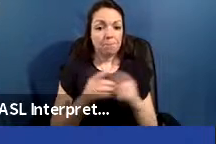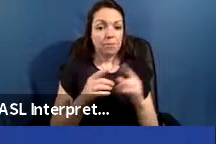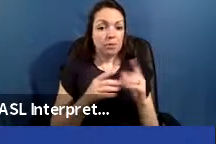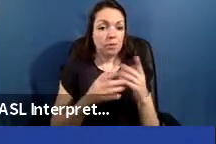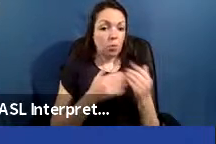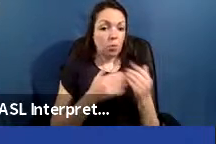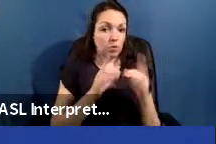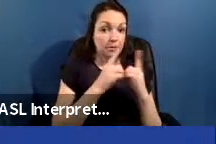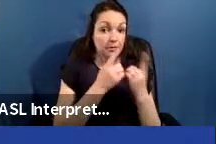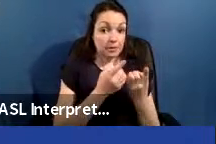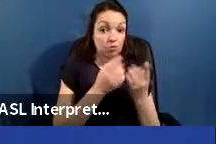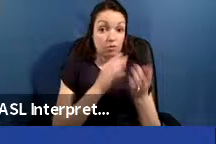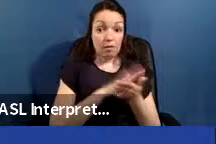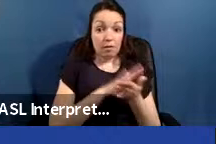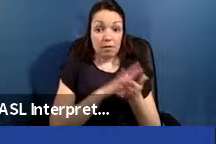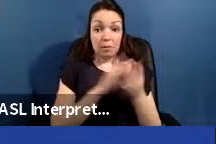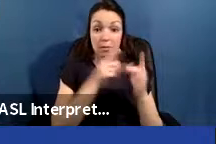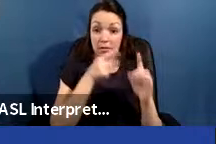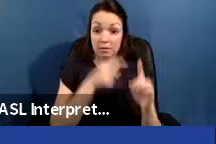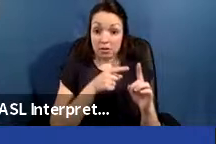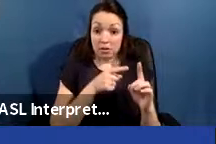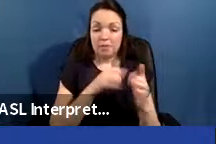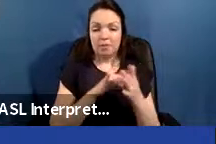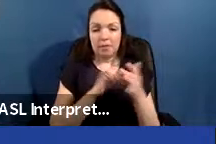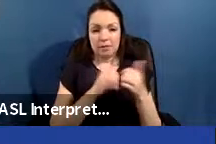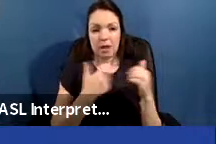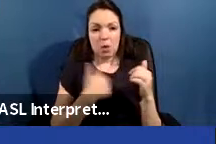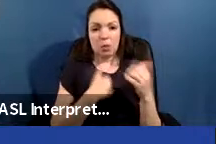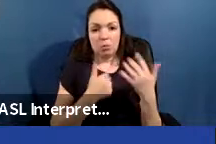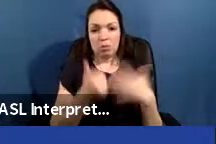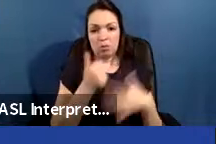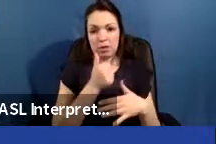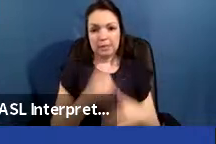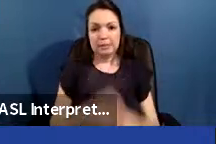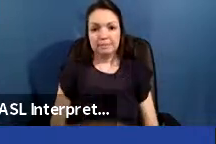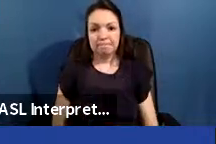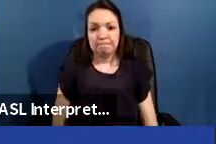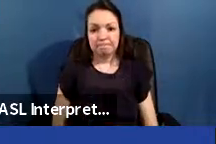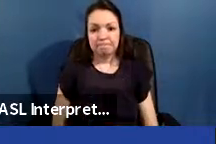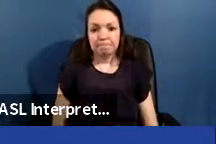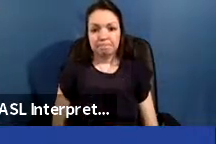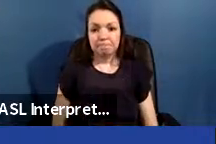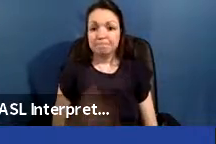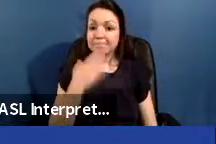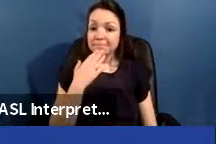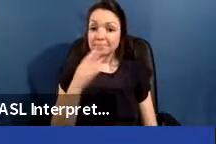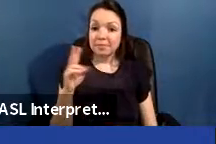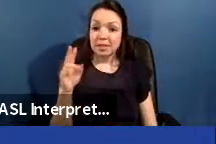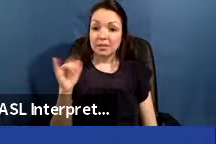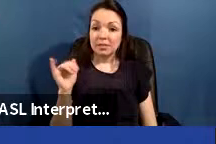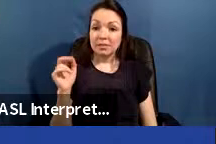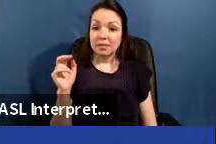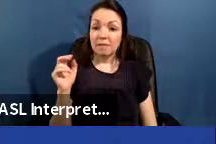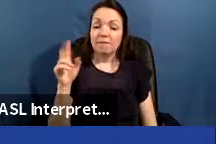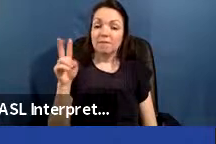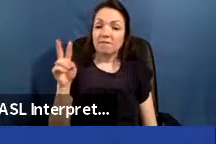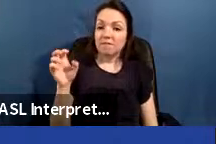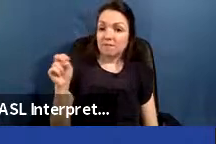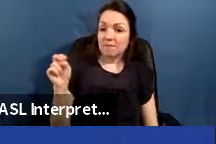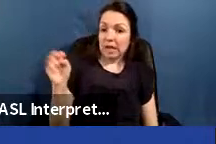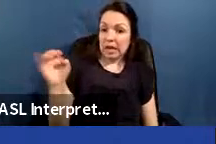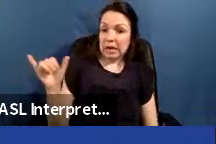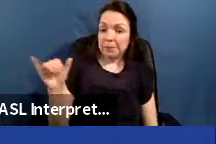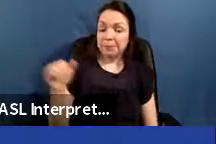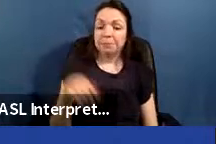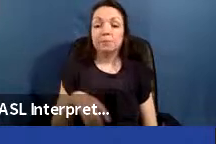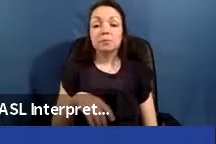initiatives, is how we prioritize projects. Thanks, Vinny, for that overview. Is there